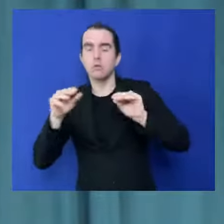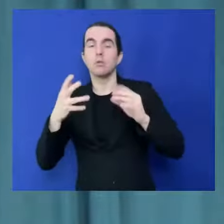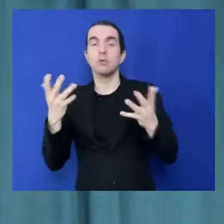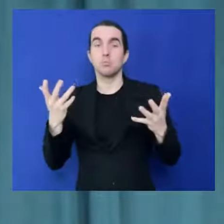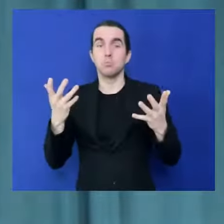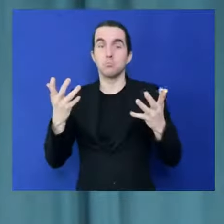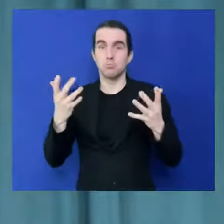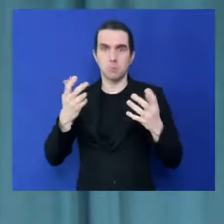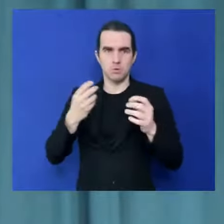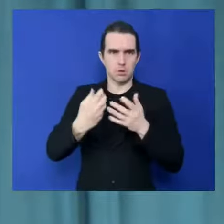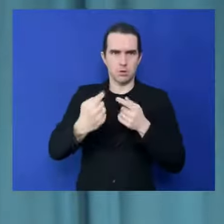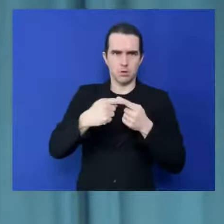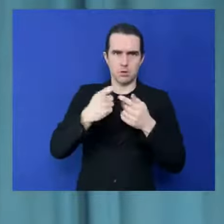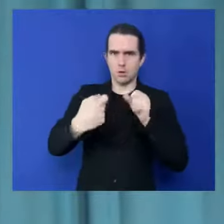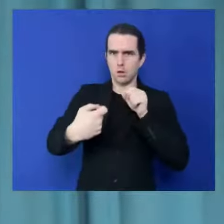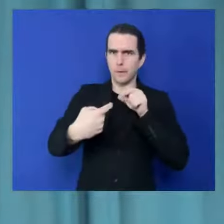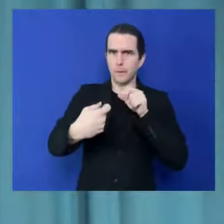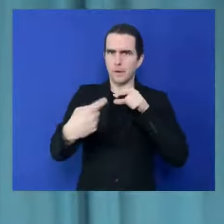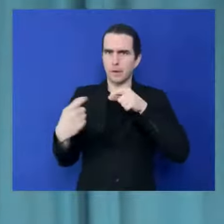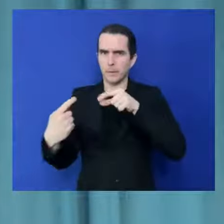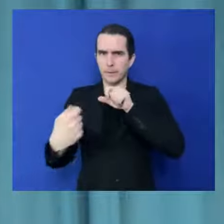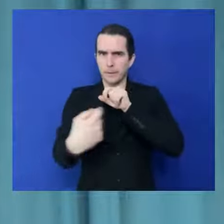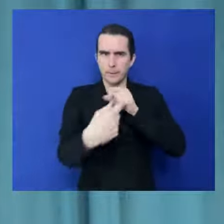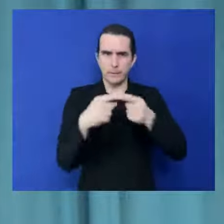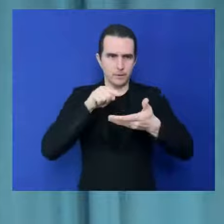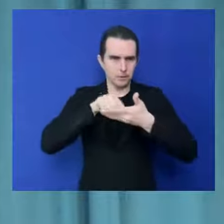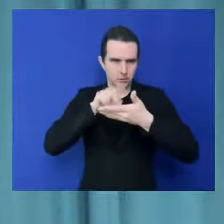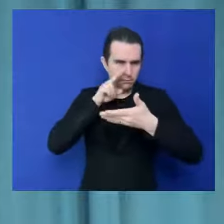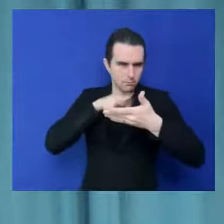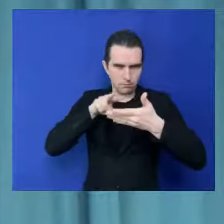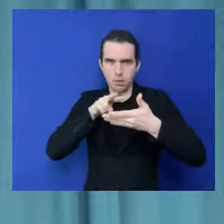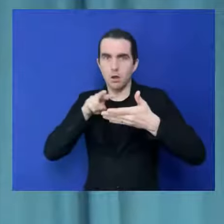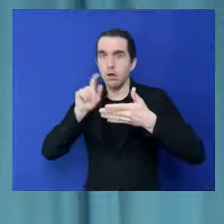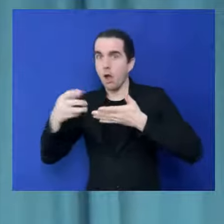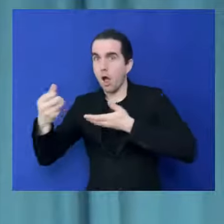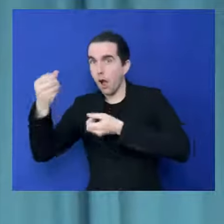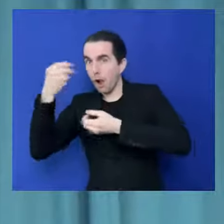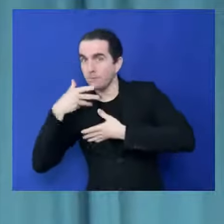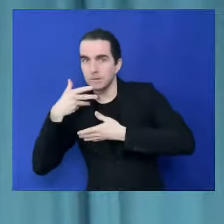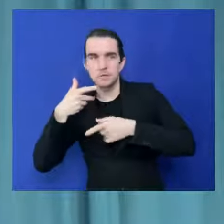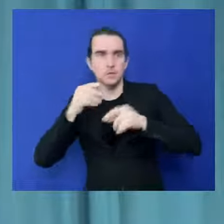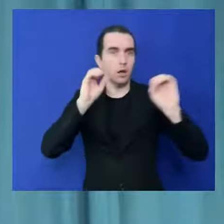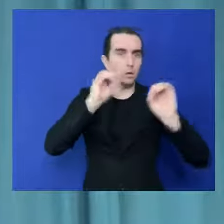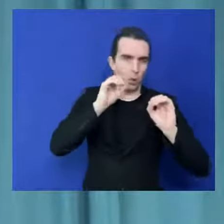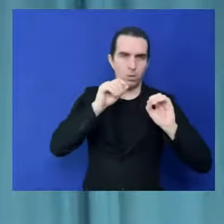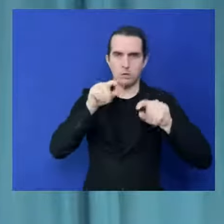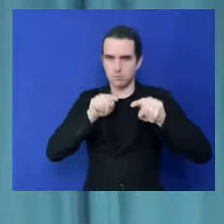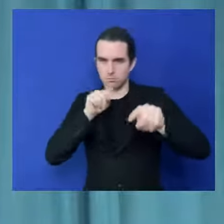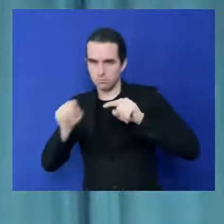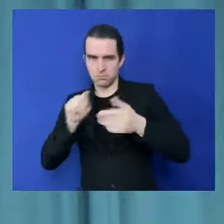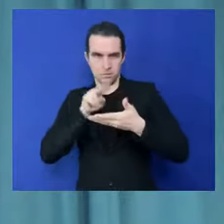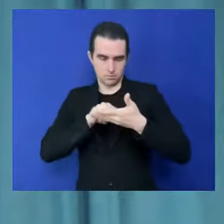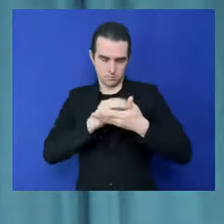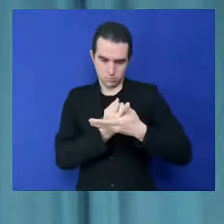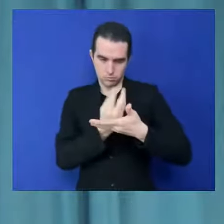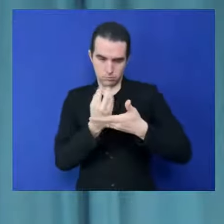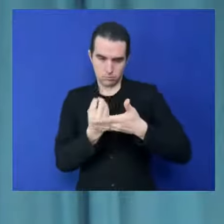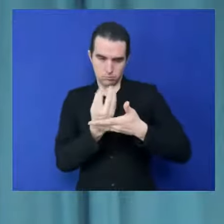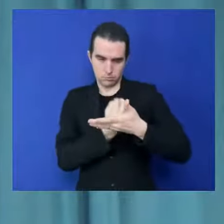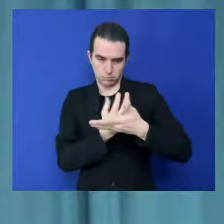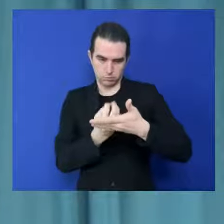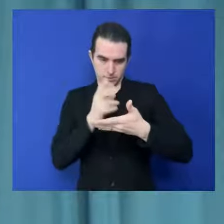mech. But for now, all that's happening locally on the device. Mm-hmm. Do you want to go? Faustino, you have anything to add?